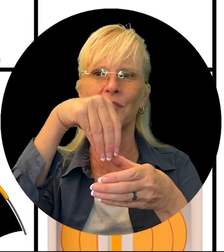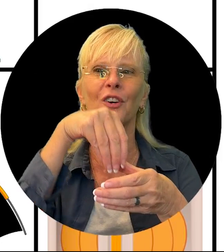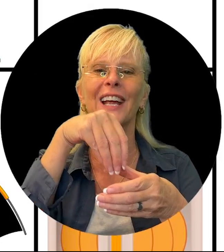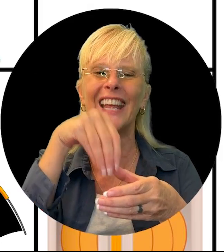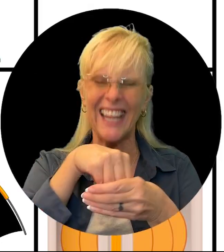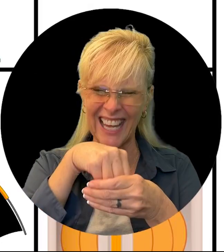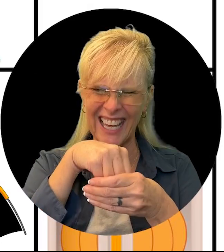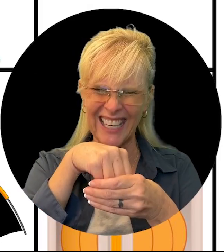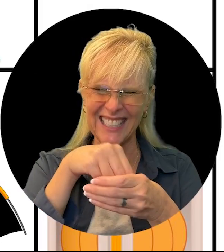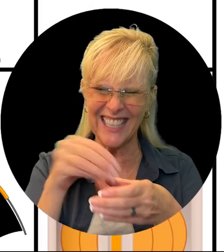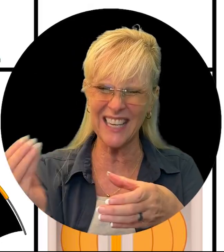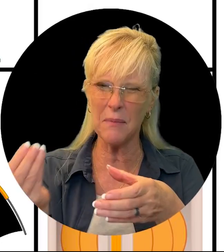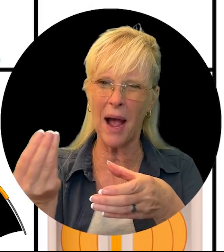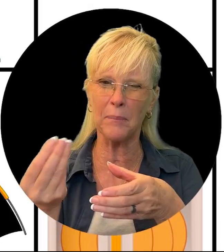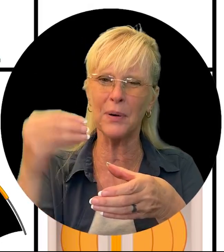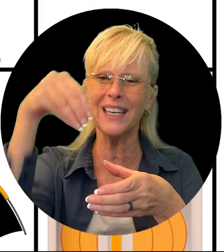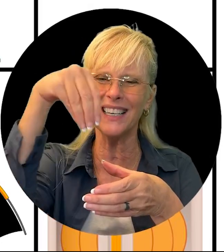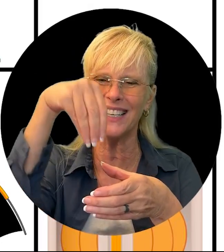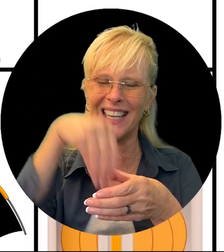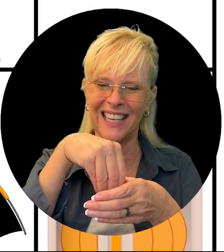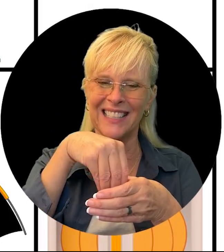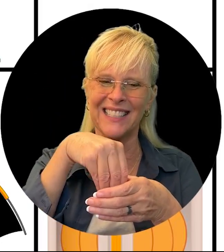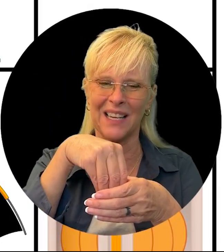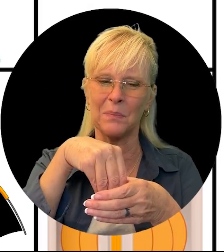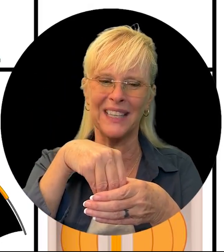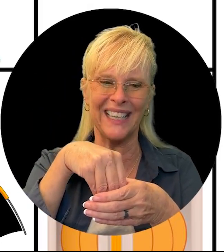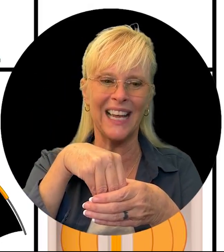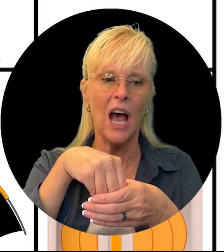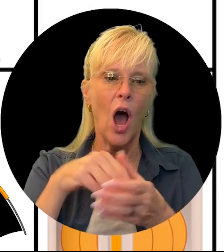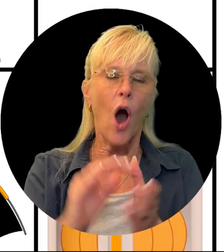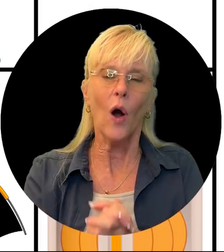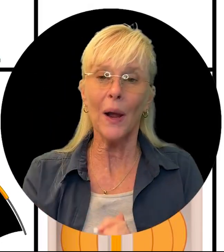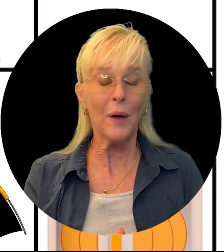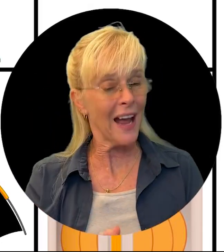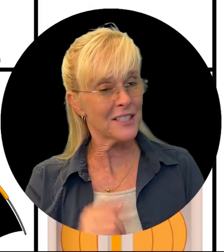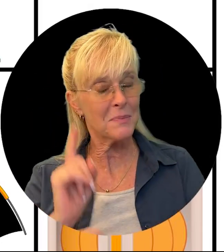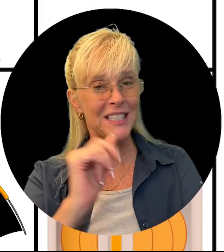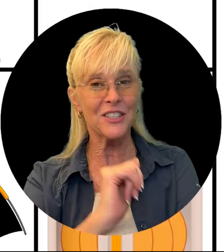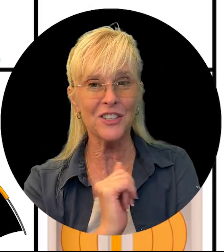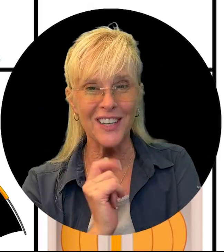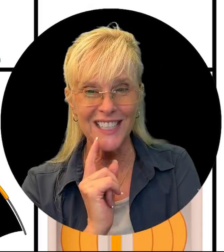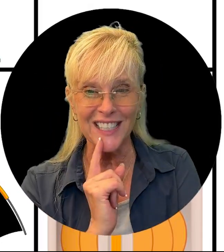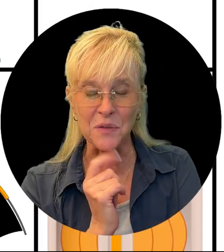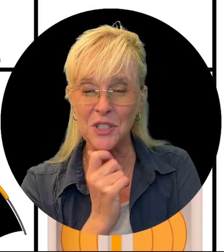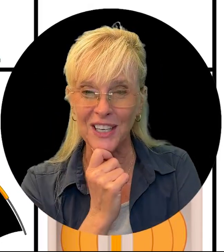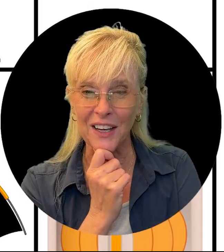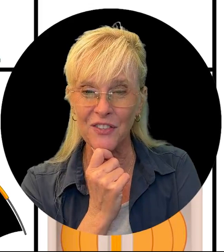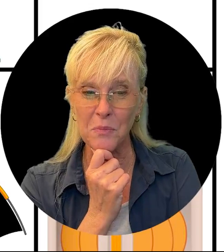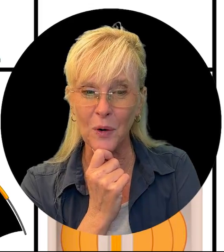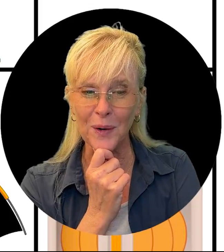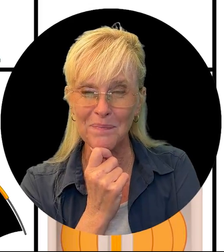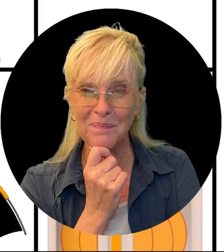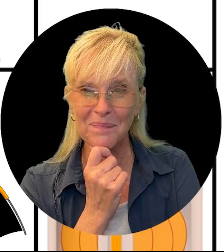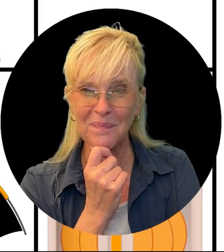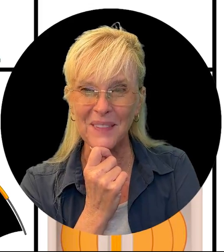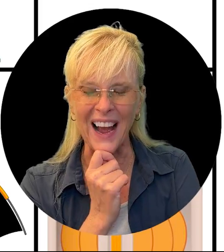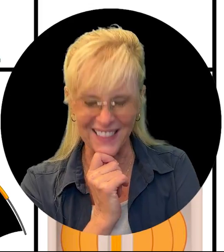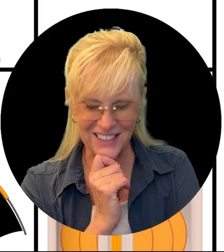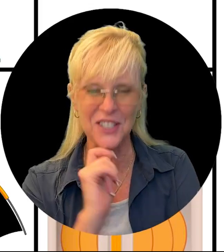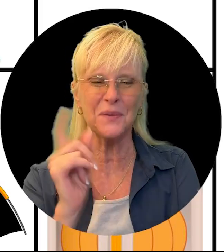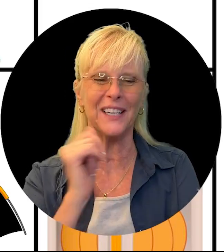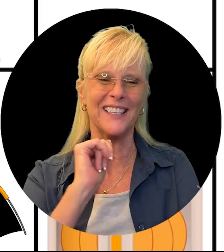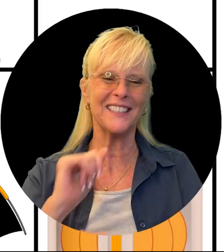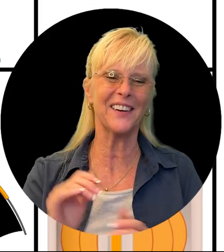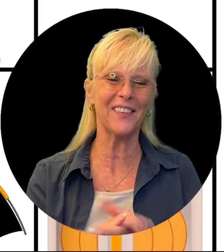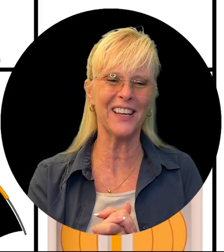word for in. See, I'm putting it in something. Okay, we have some additional ideas. Would you like a few more? I thought